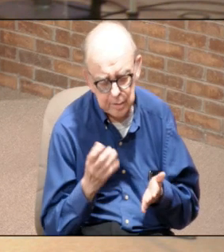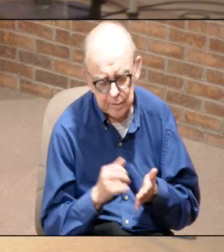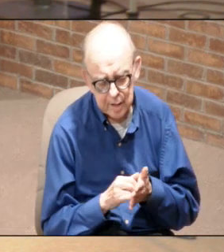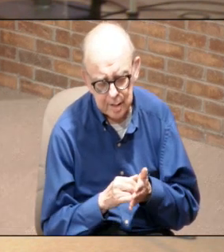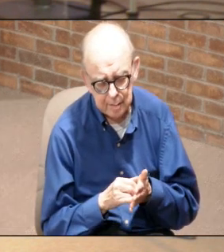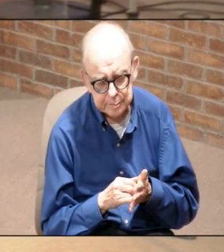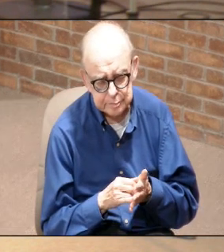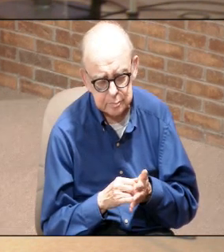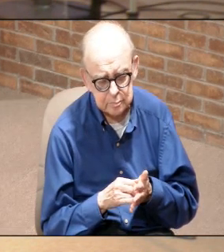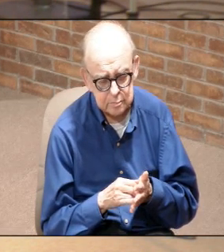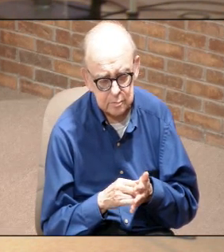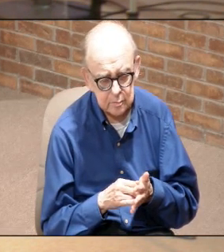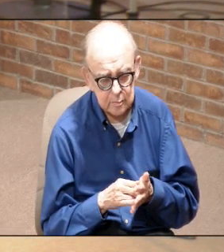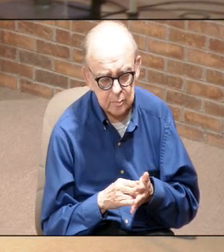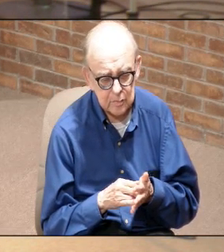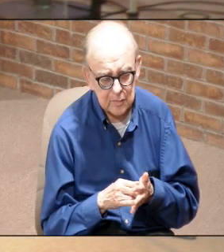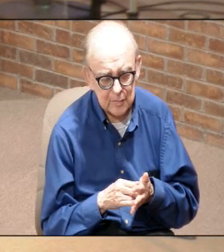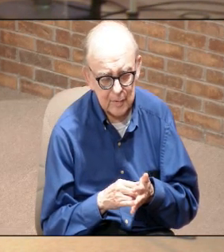understand?